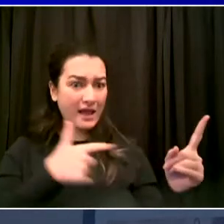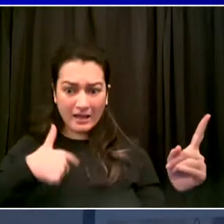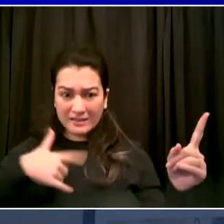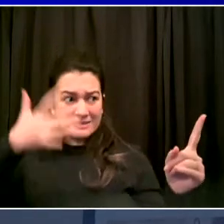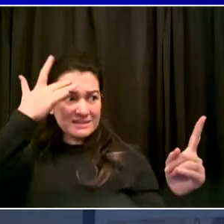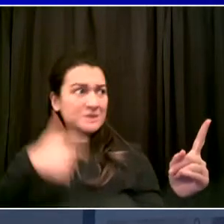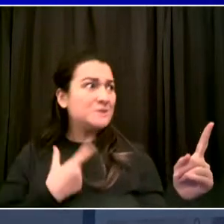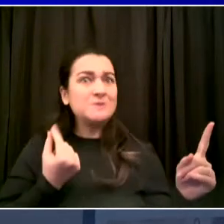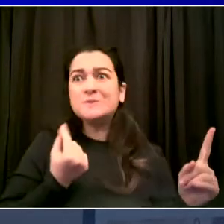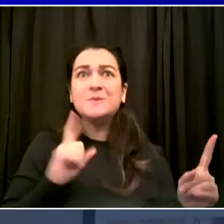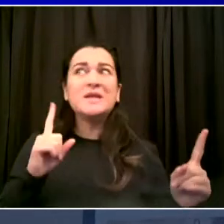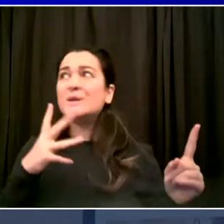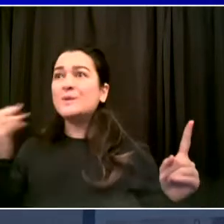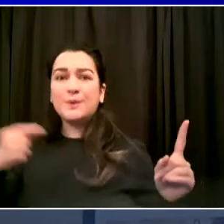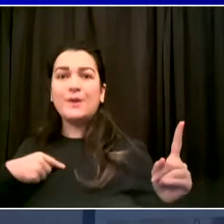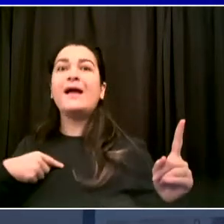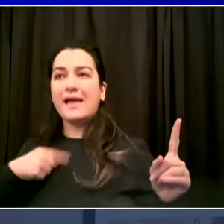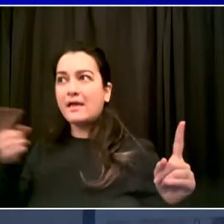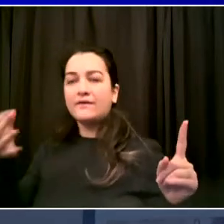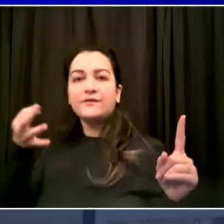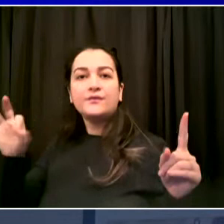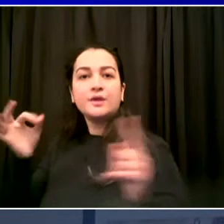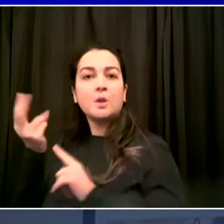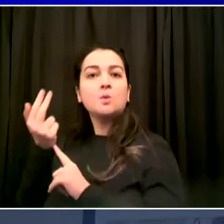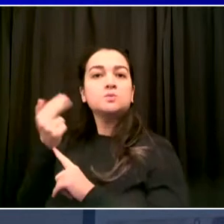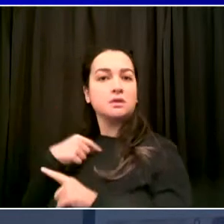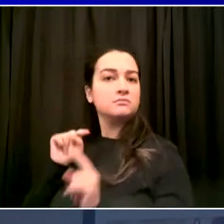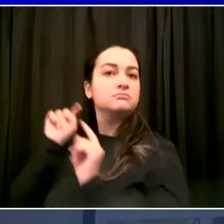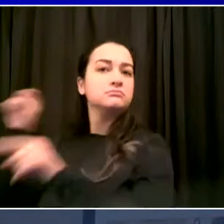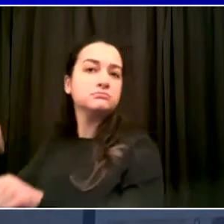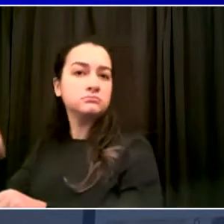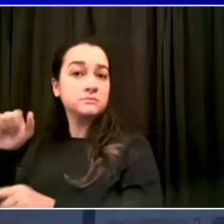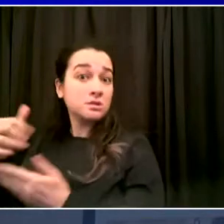taken advantage of that hotel initiative. They know